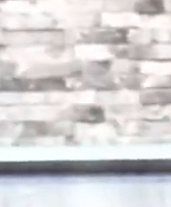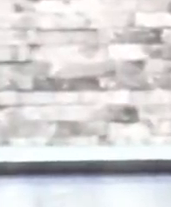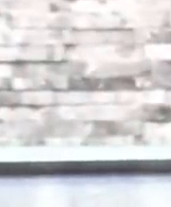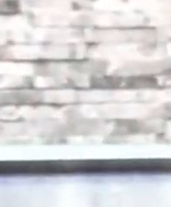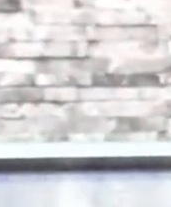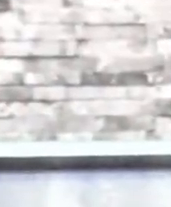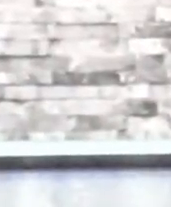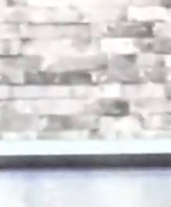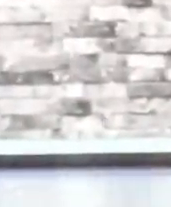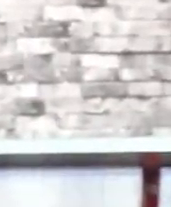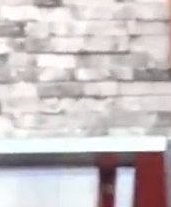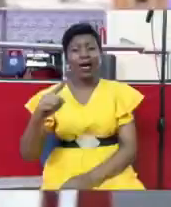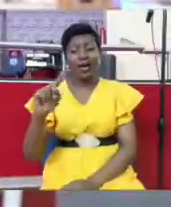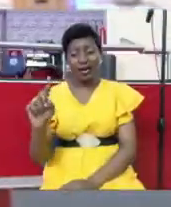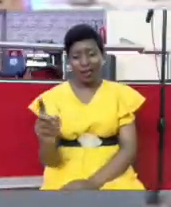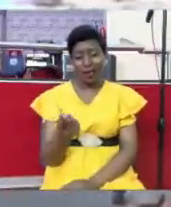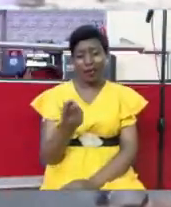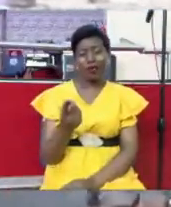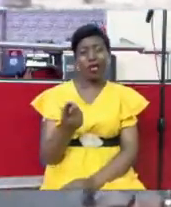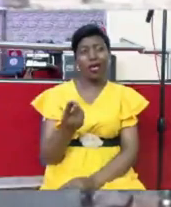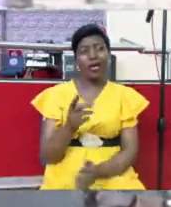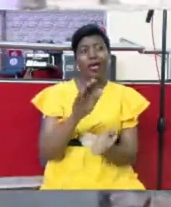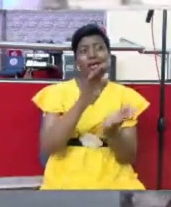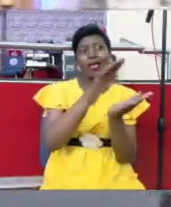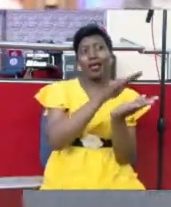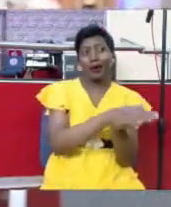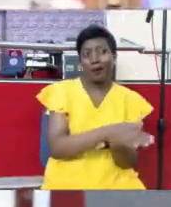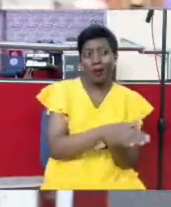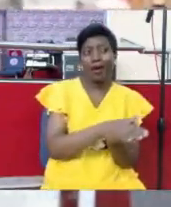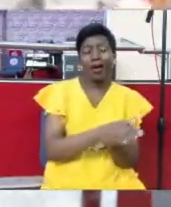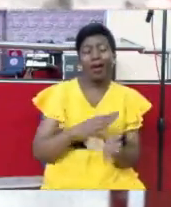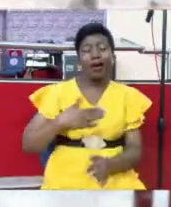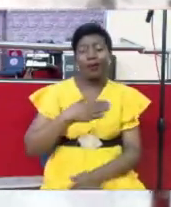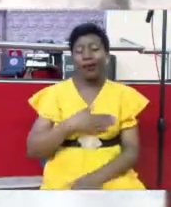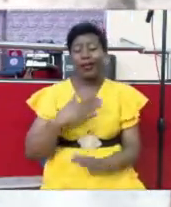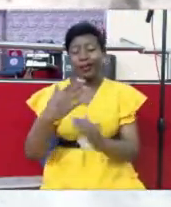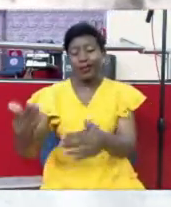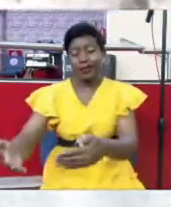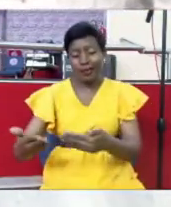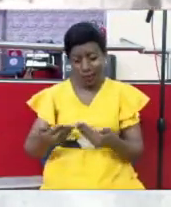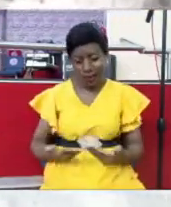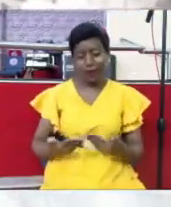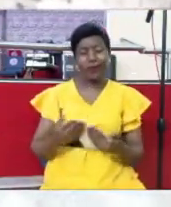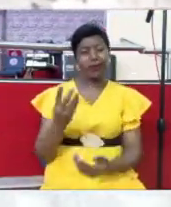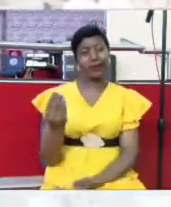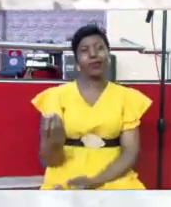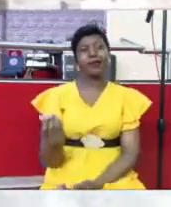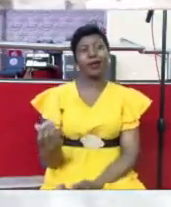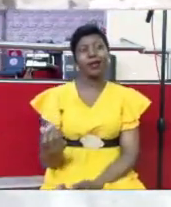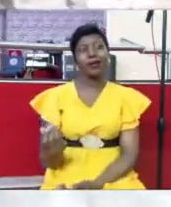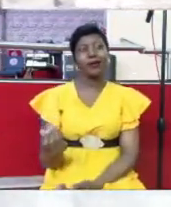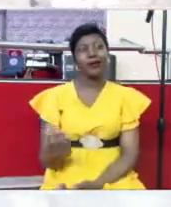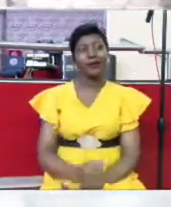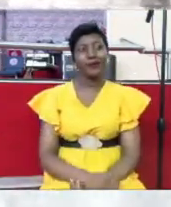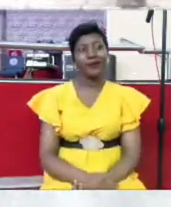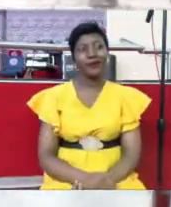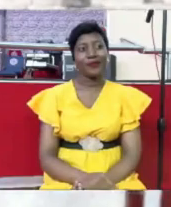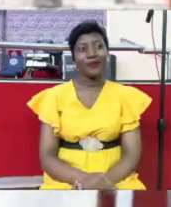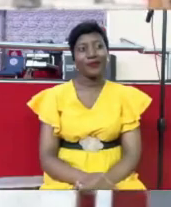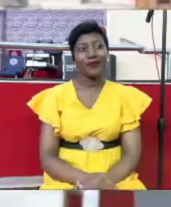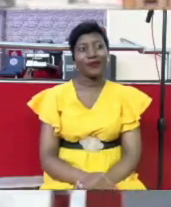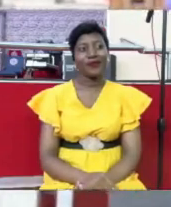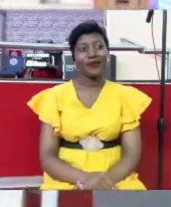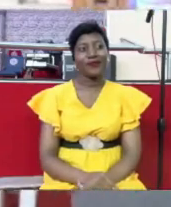100,000 in their account. Please come and bring. Ya kwamba Mungu ananiambia pana watu 10 hapa na wako na 1,100 katika mikoba